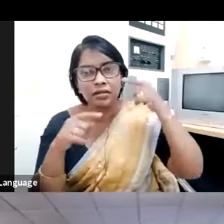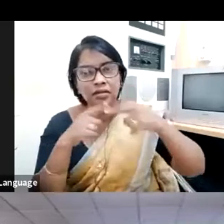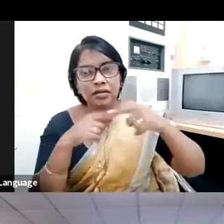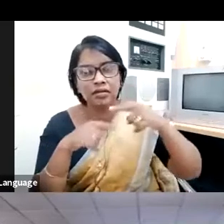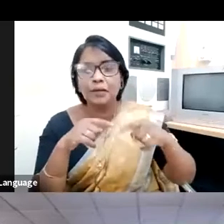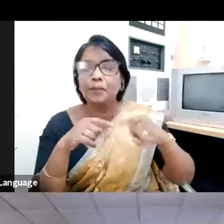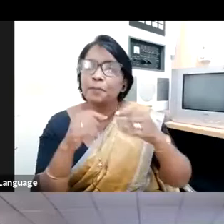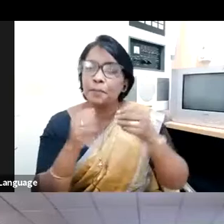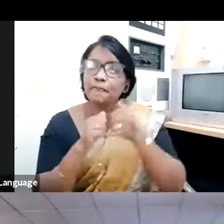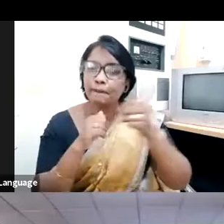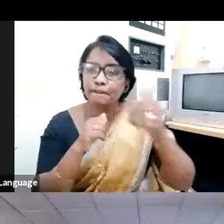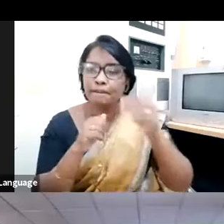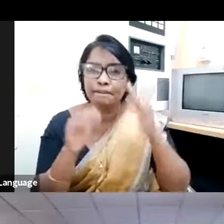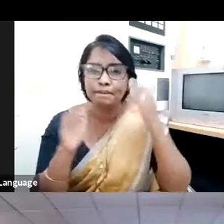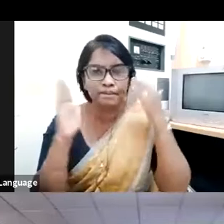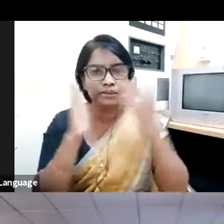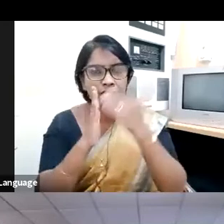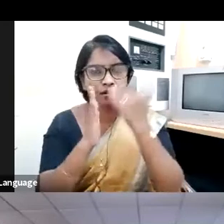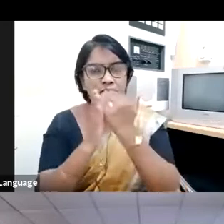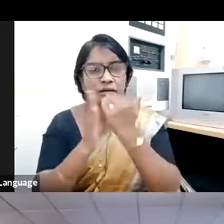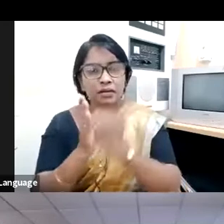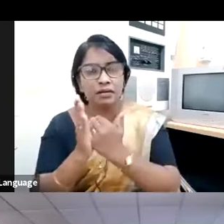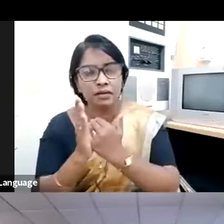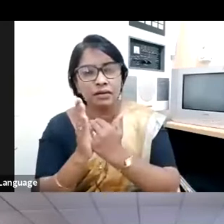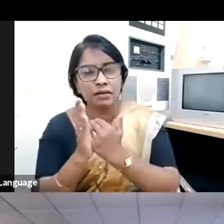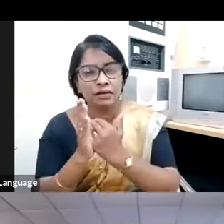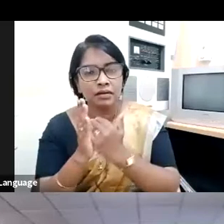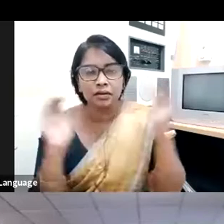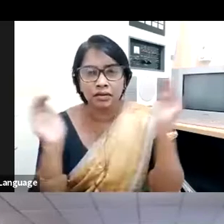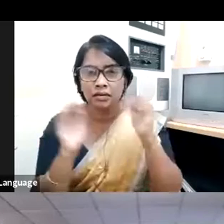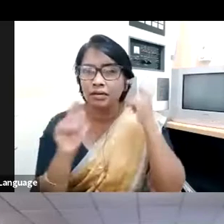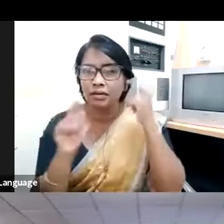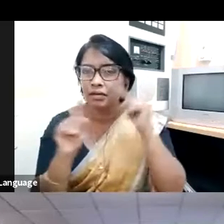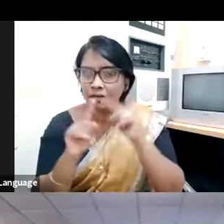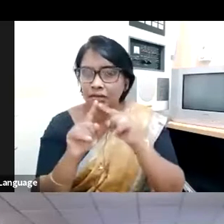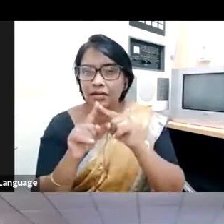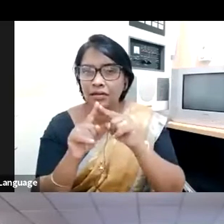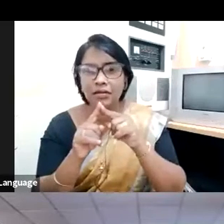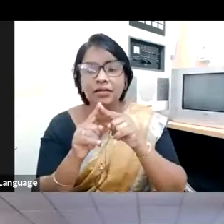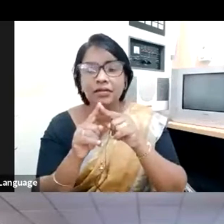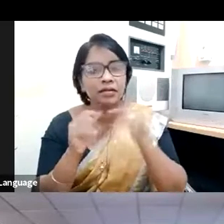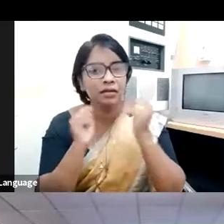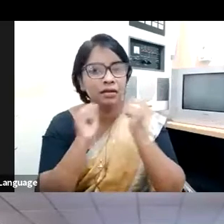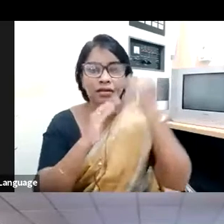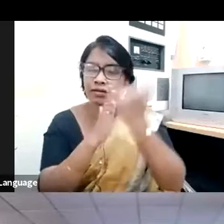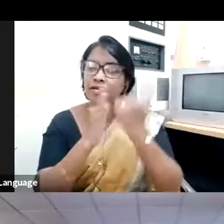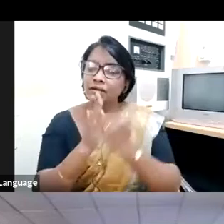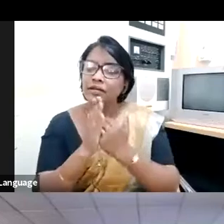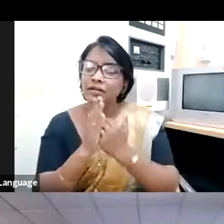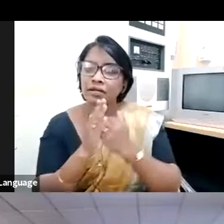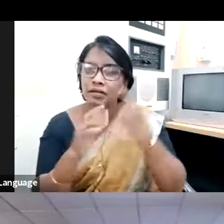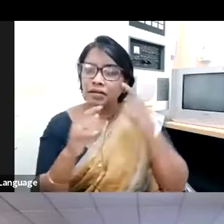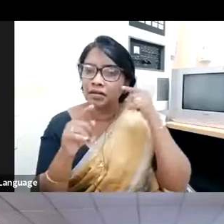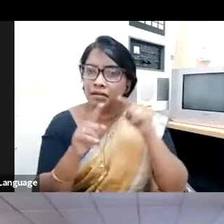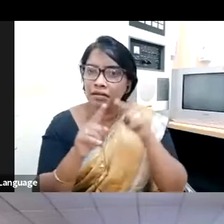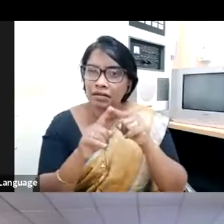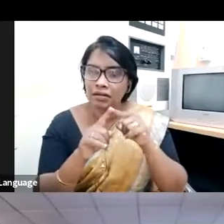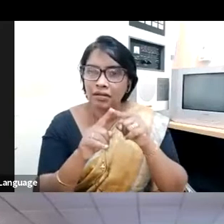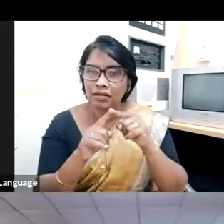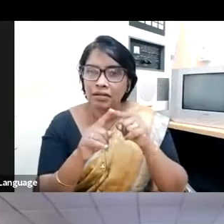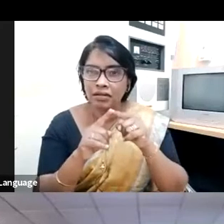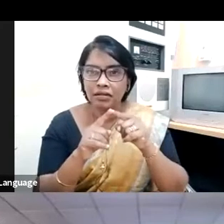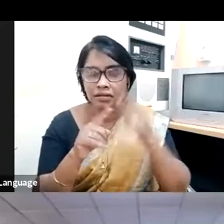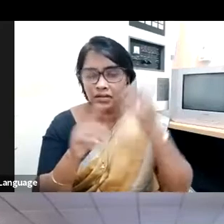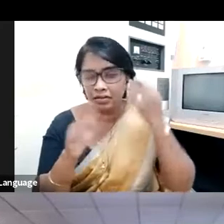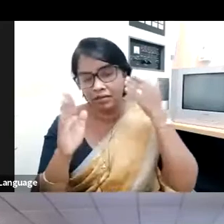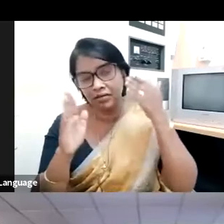to everyone listening in? We have about 6 minutes to go. Okay, I think I do not have to elaborate on the climate